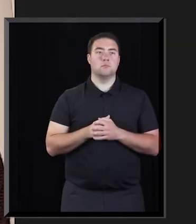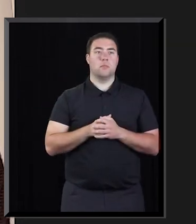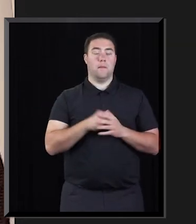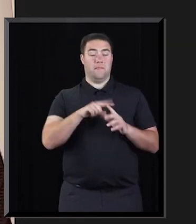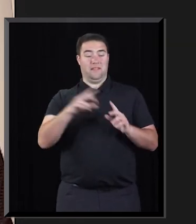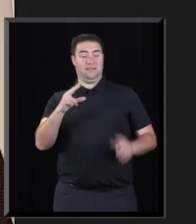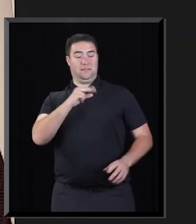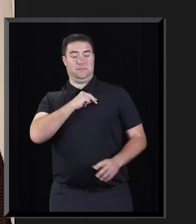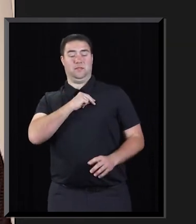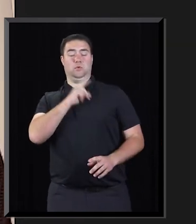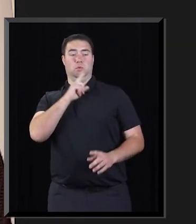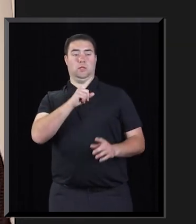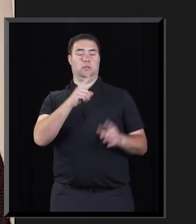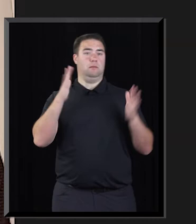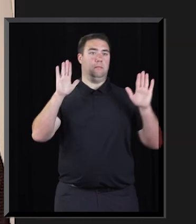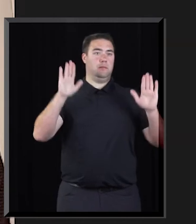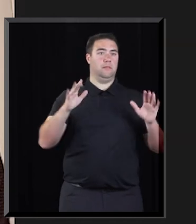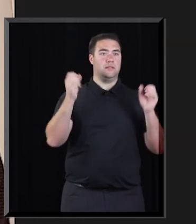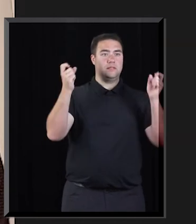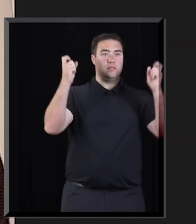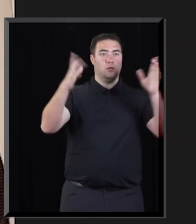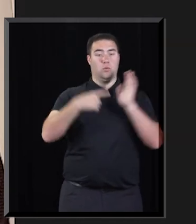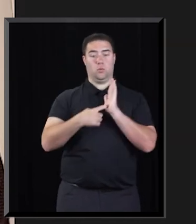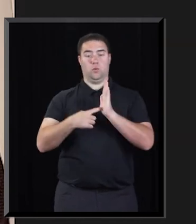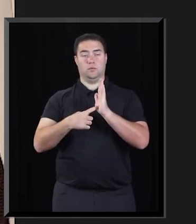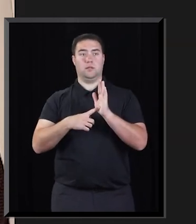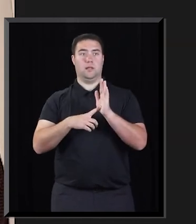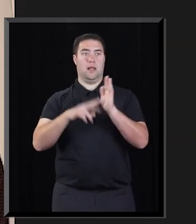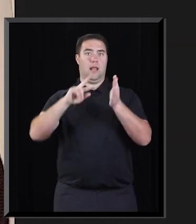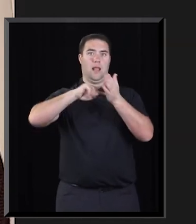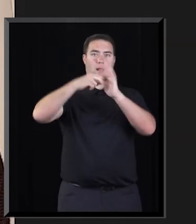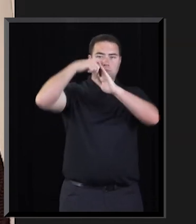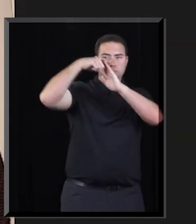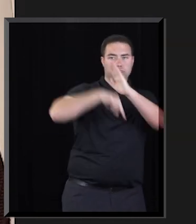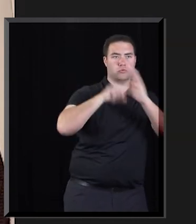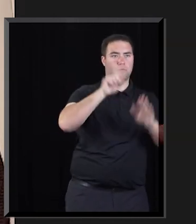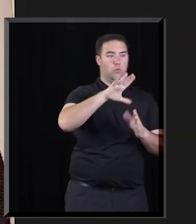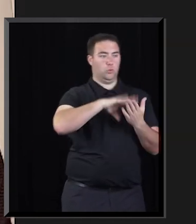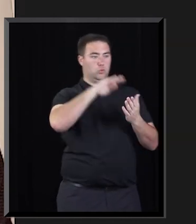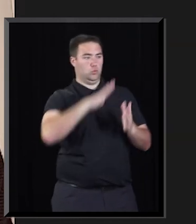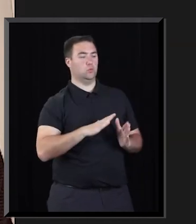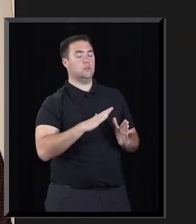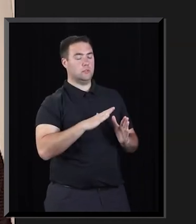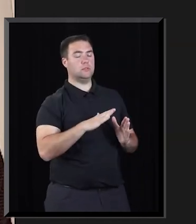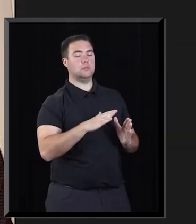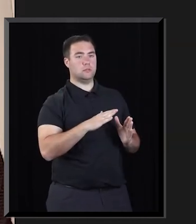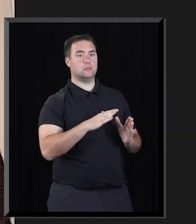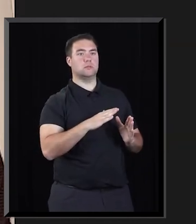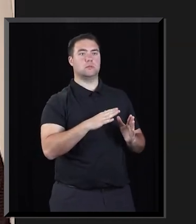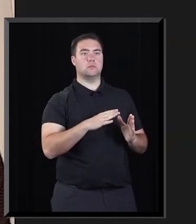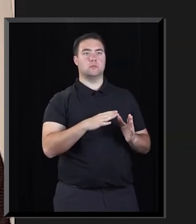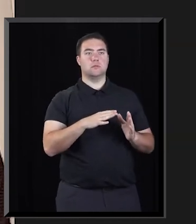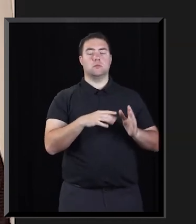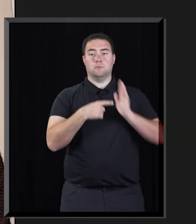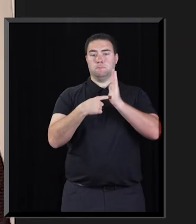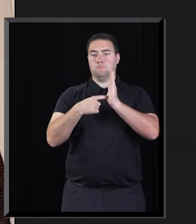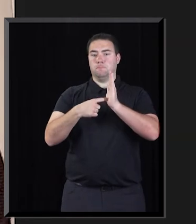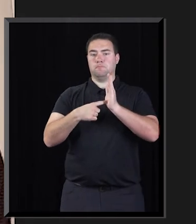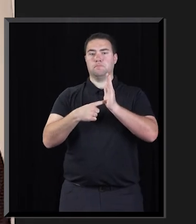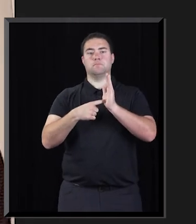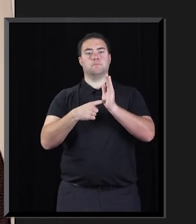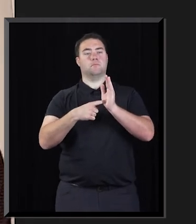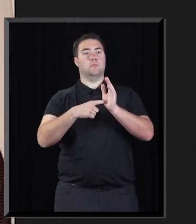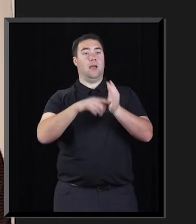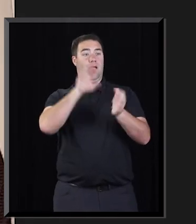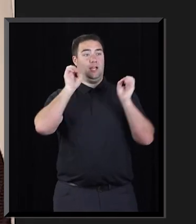ceremony, represented a meaningful experience for nursing students. It symbolized the completion of education